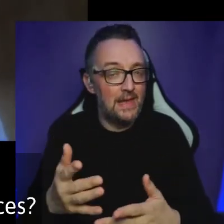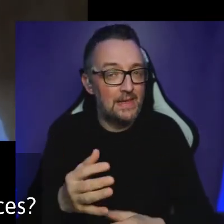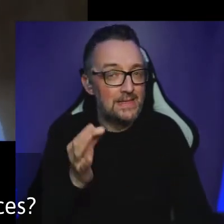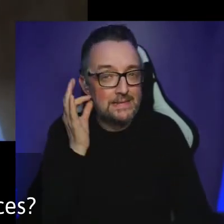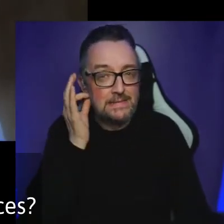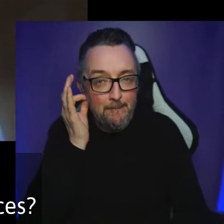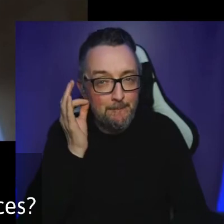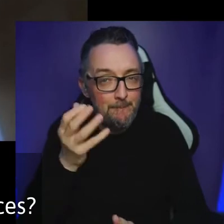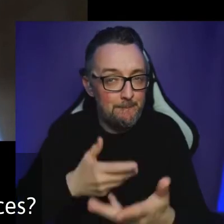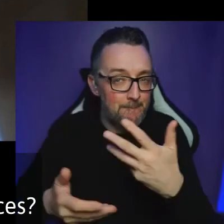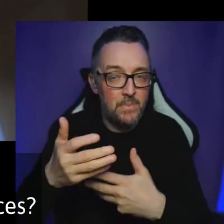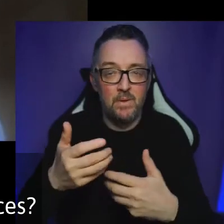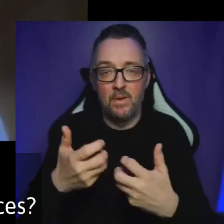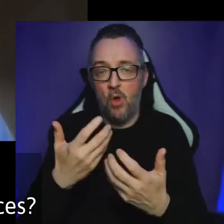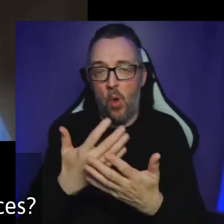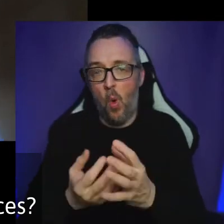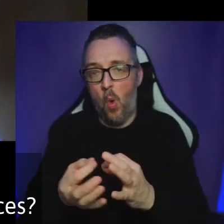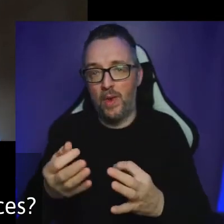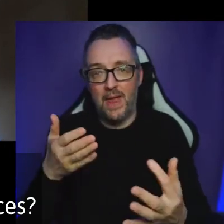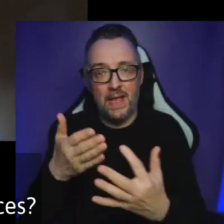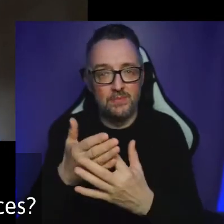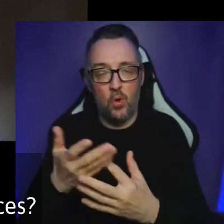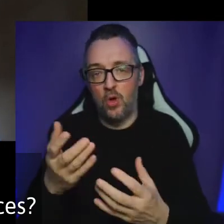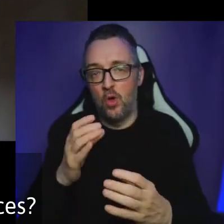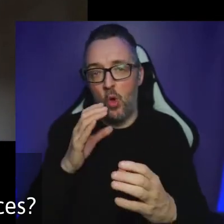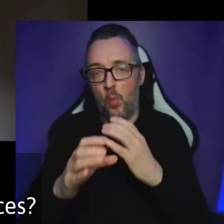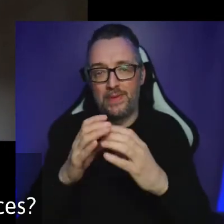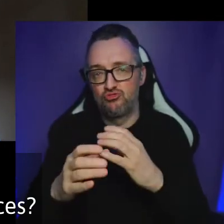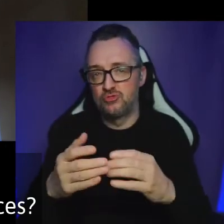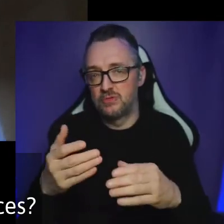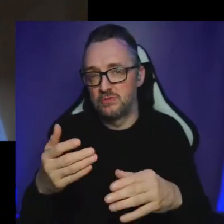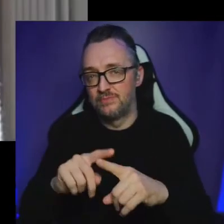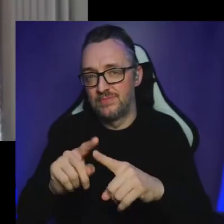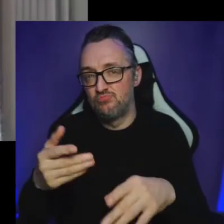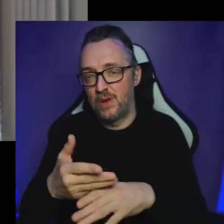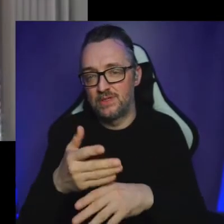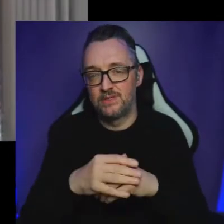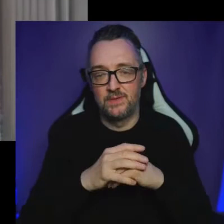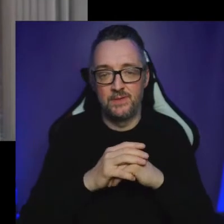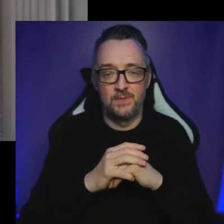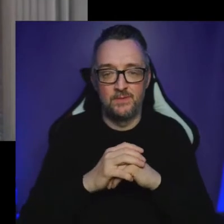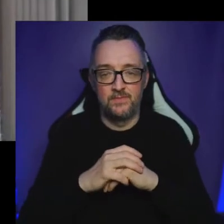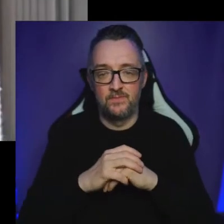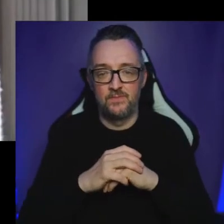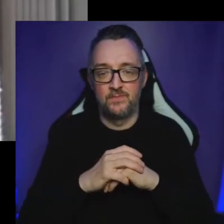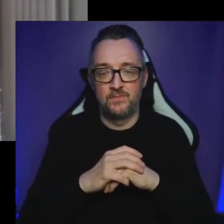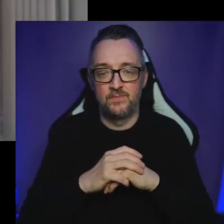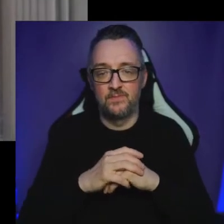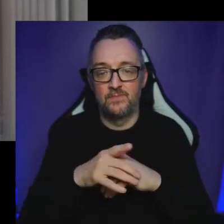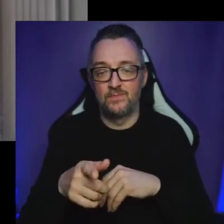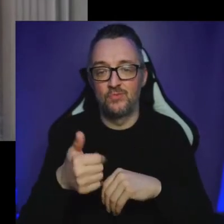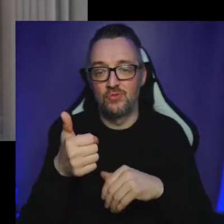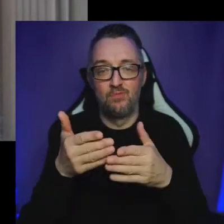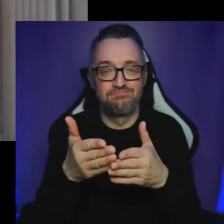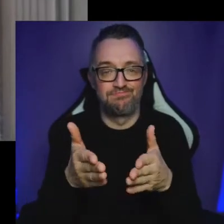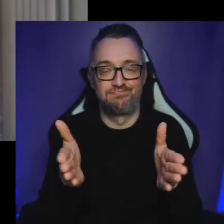hints about online accessibility and inclusive communication practices? Ooh, this is a nice broad question, so I'm